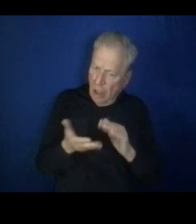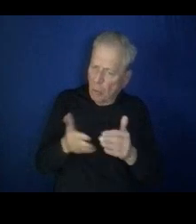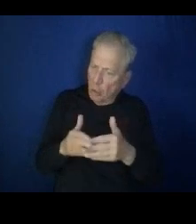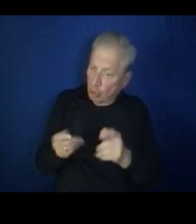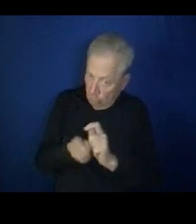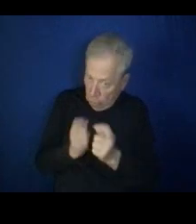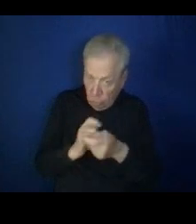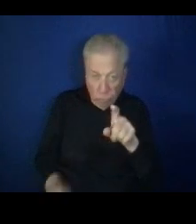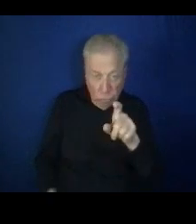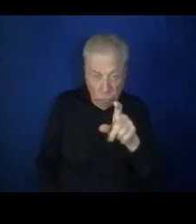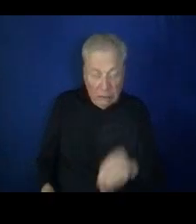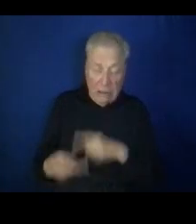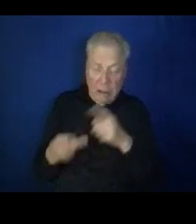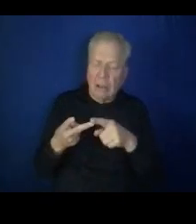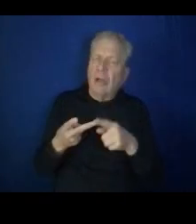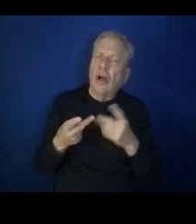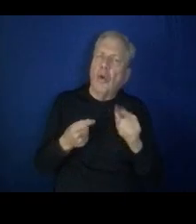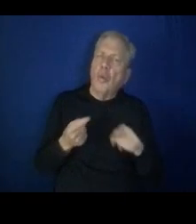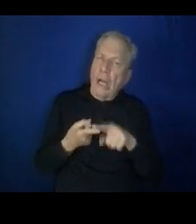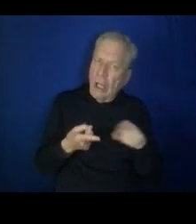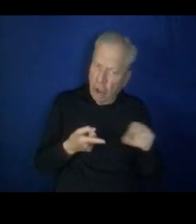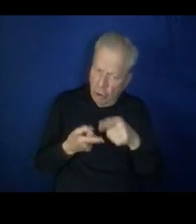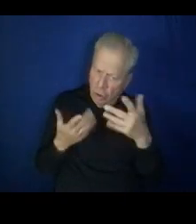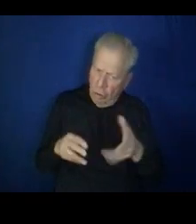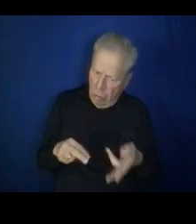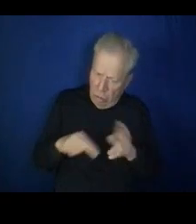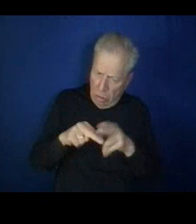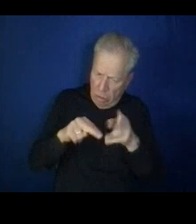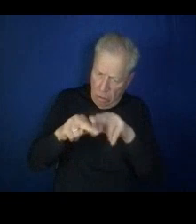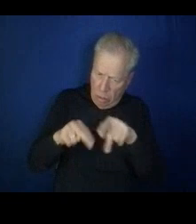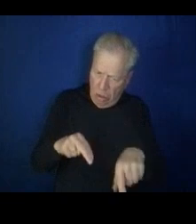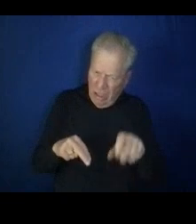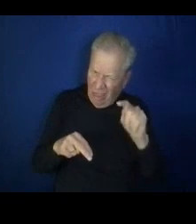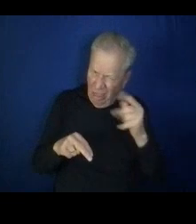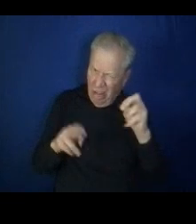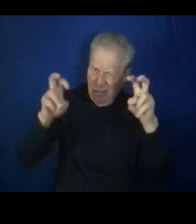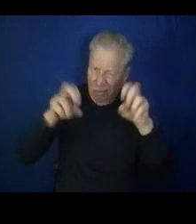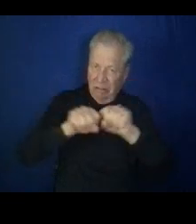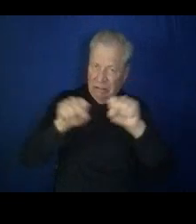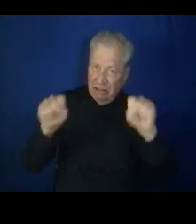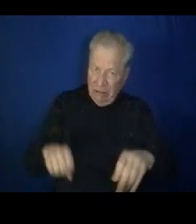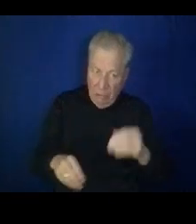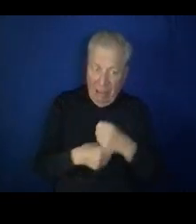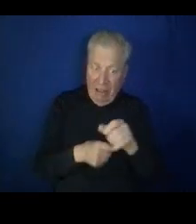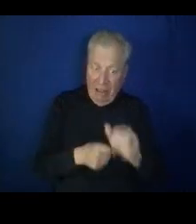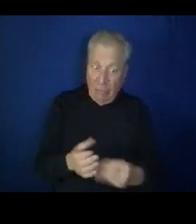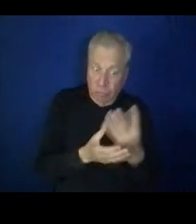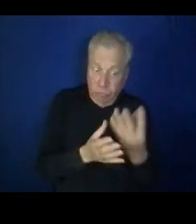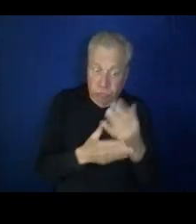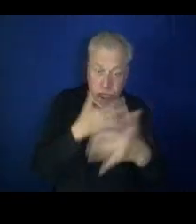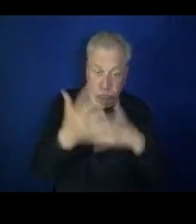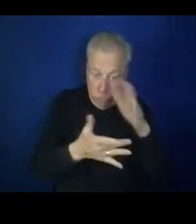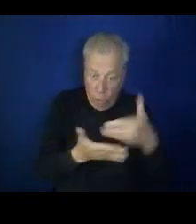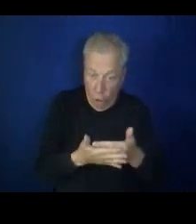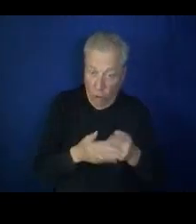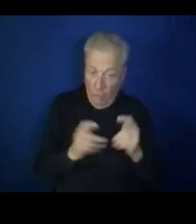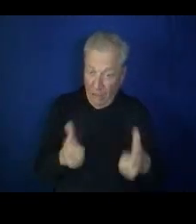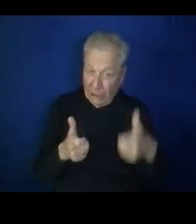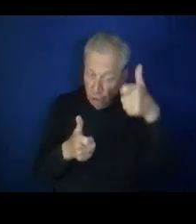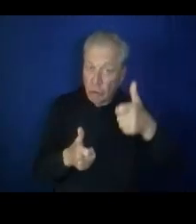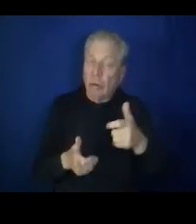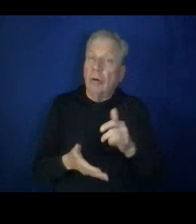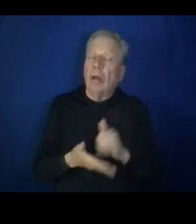Second, when you accelerate this system, you make it move faster. Invasives, the types